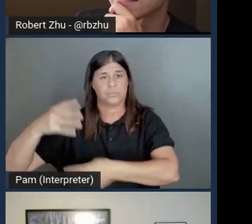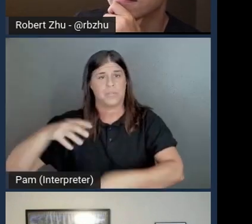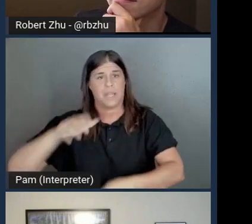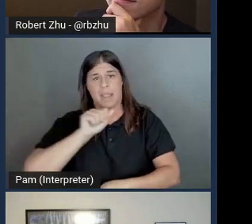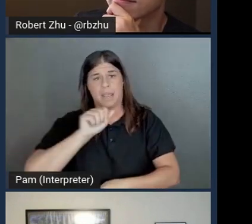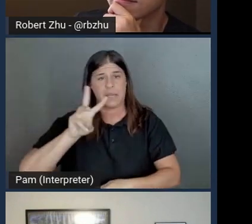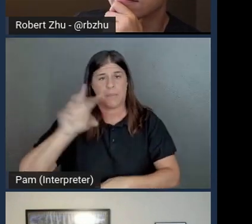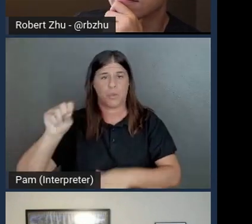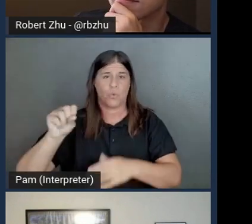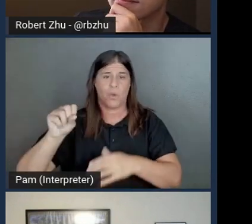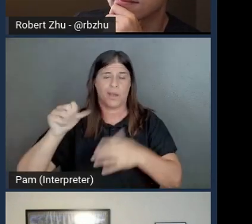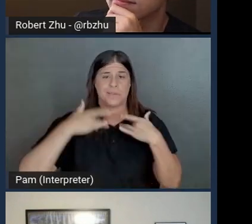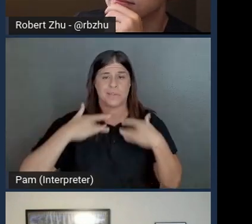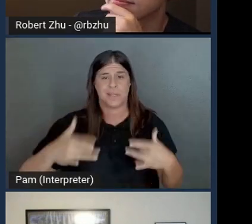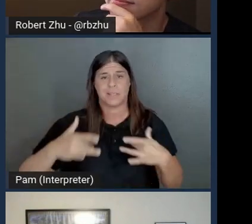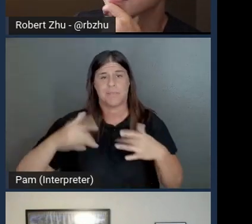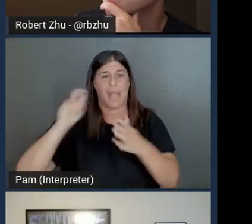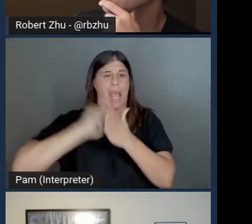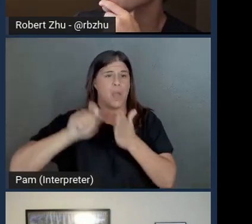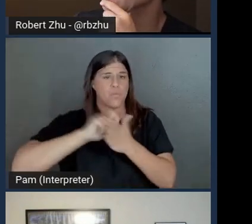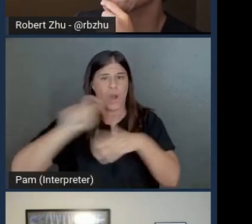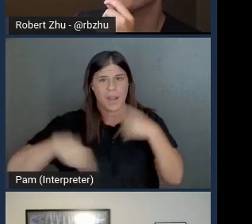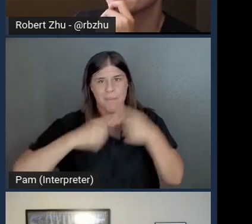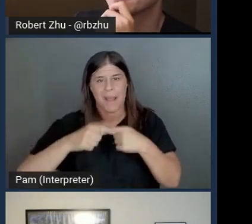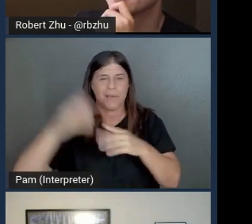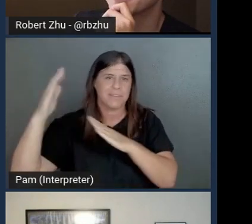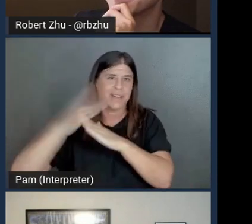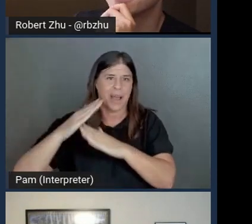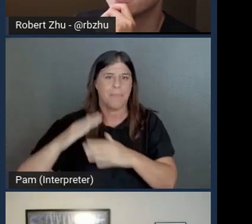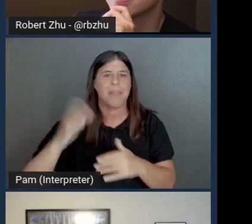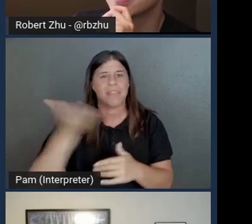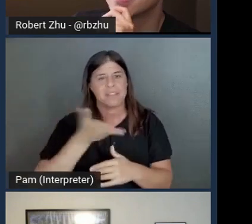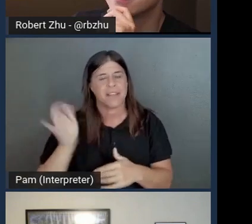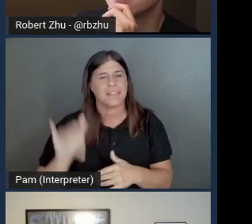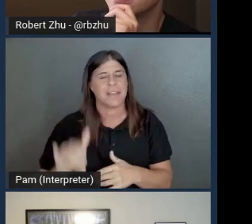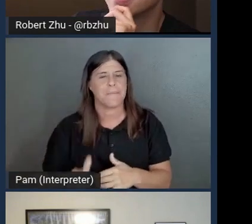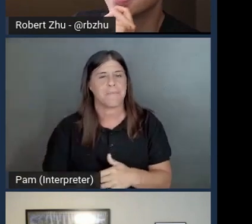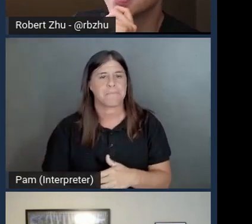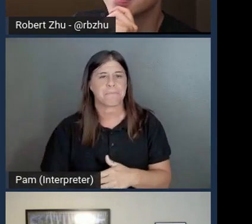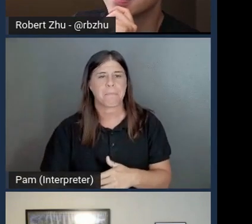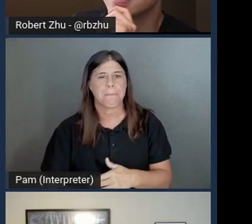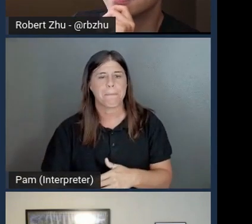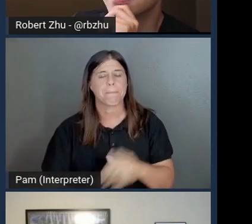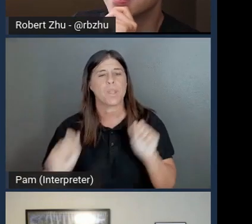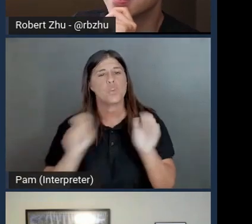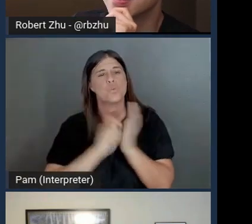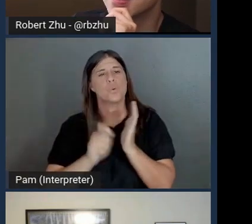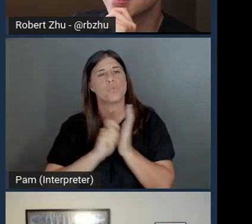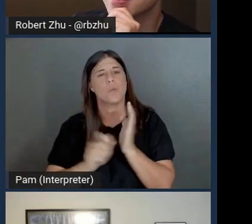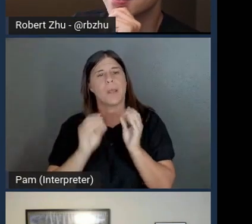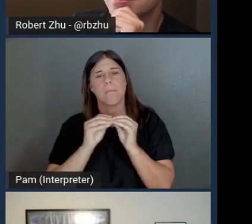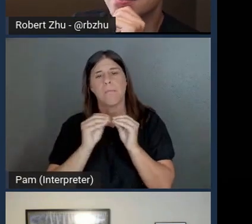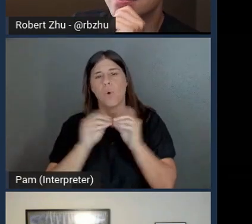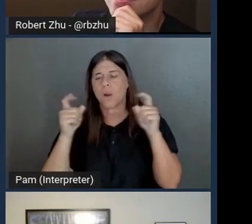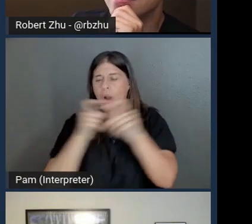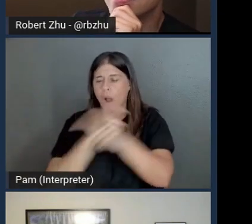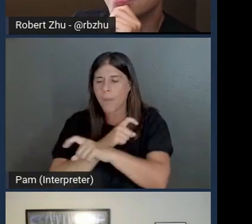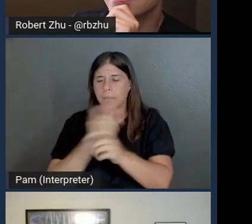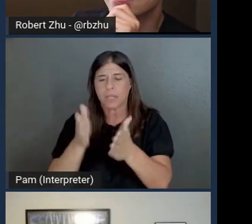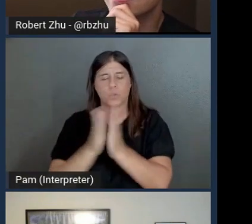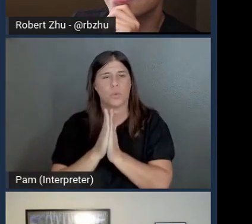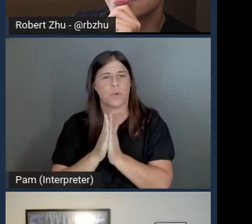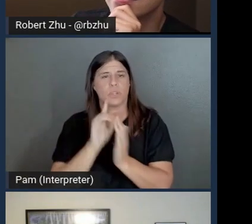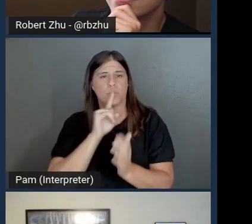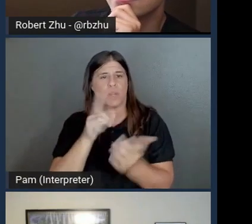most common thing that I write about, things like that. You can also write more complex queries where you're starting to be able to